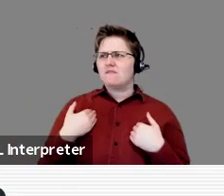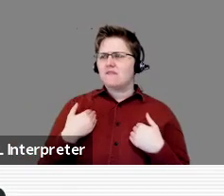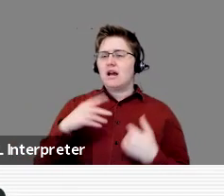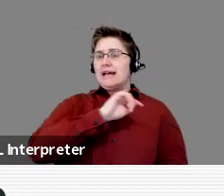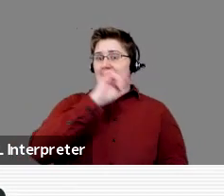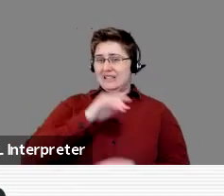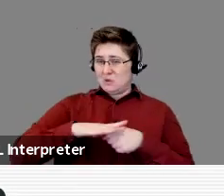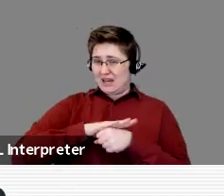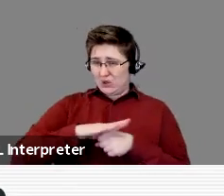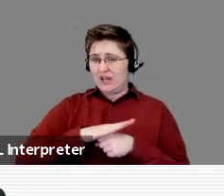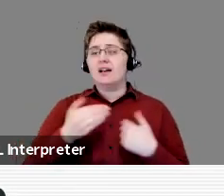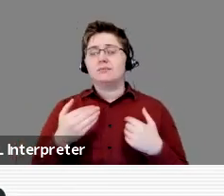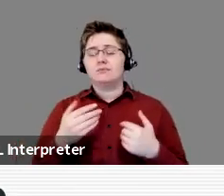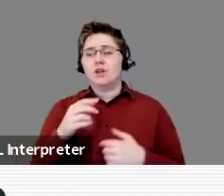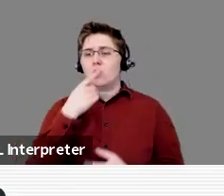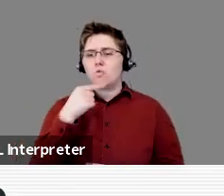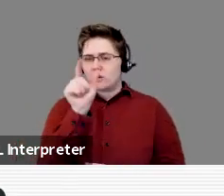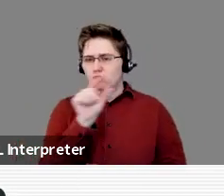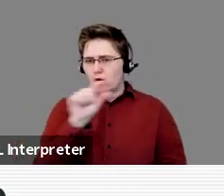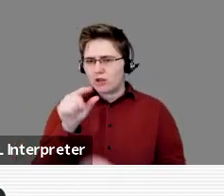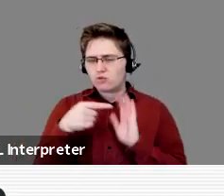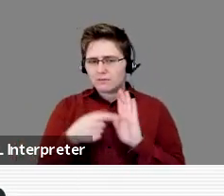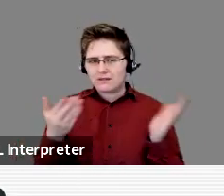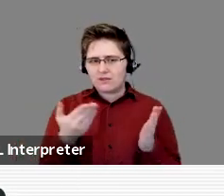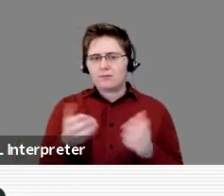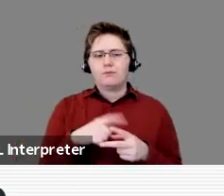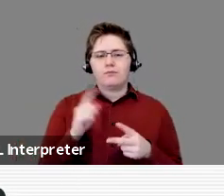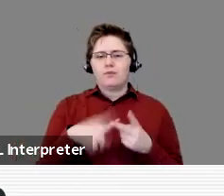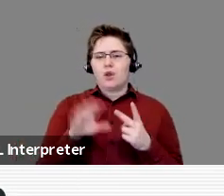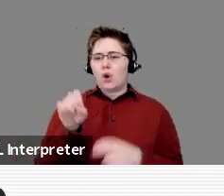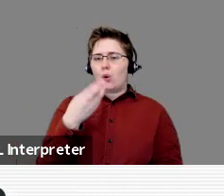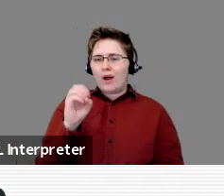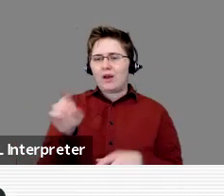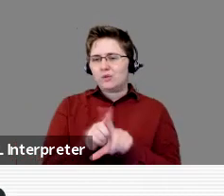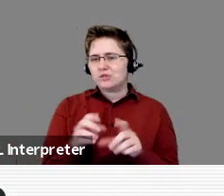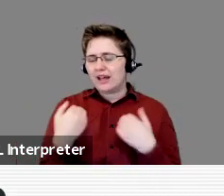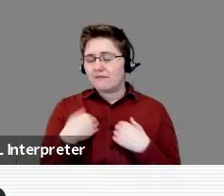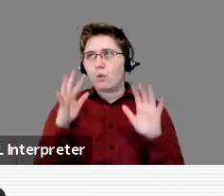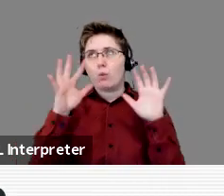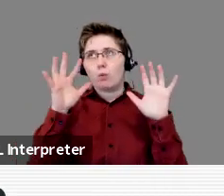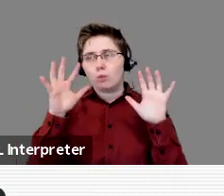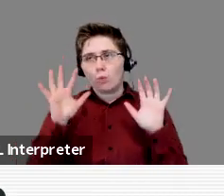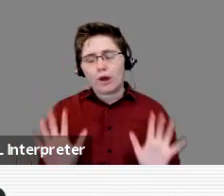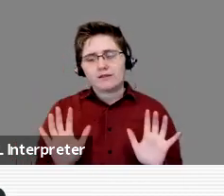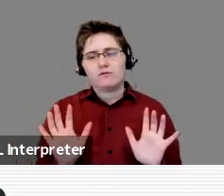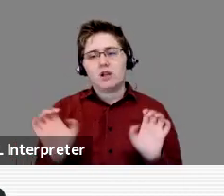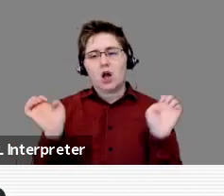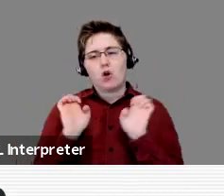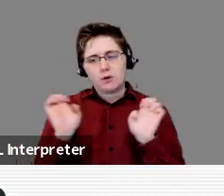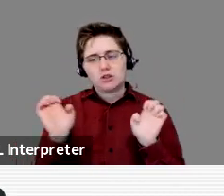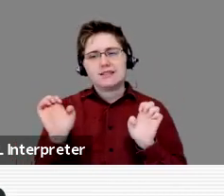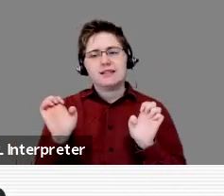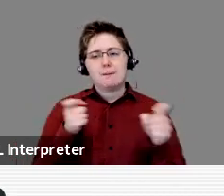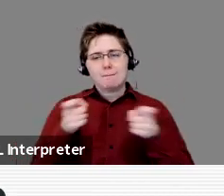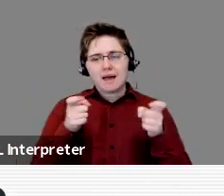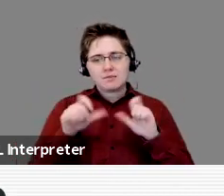Toledo area Red Cross representative here. You have, Ohio has a wonderful emergency